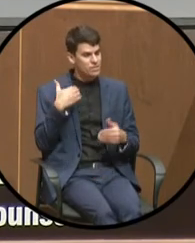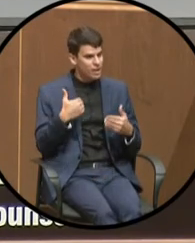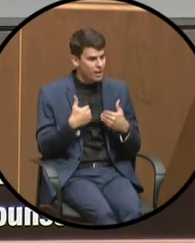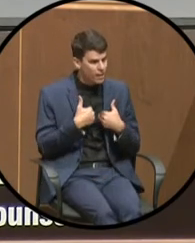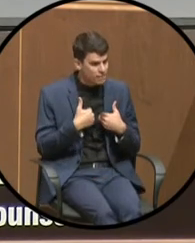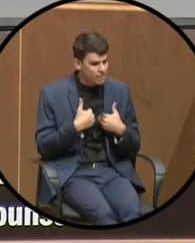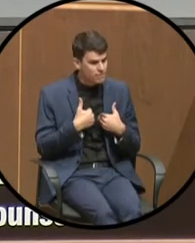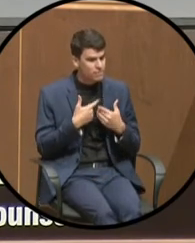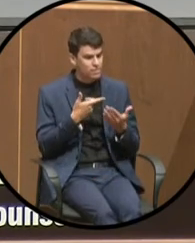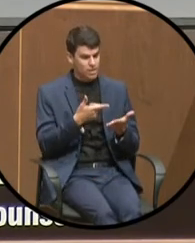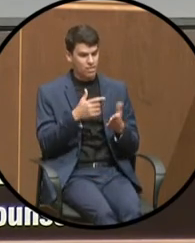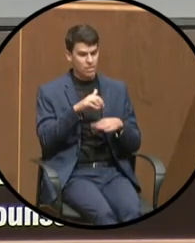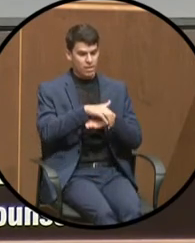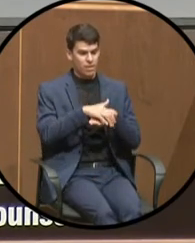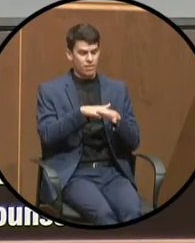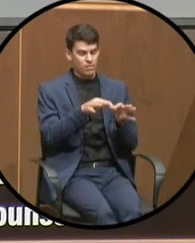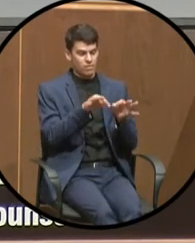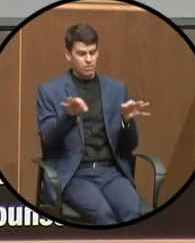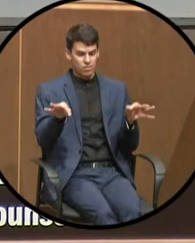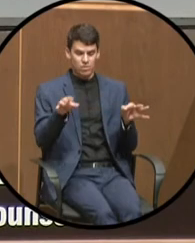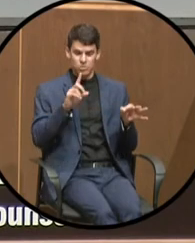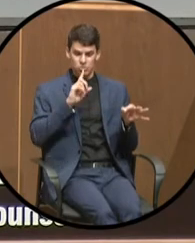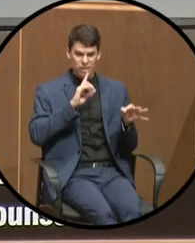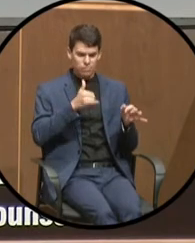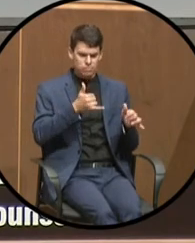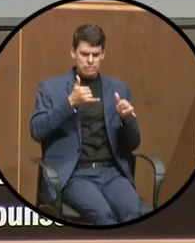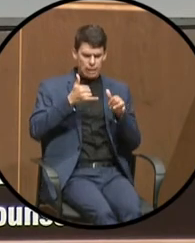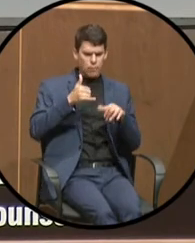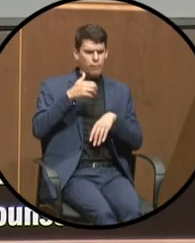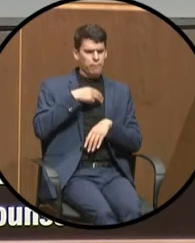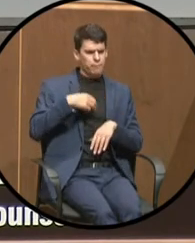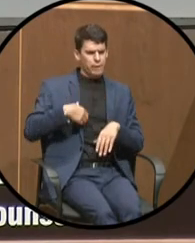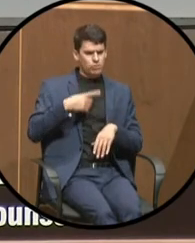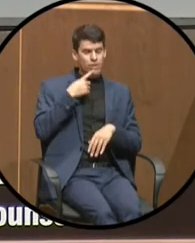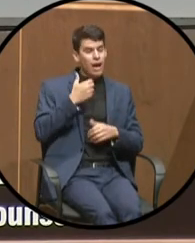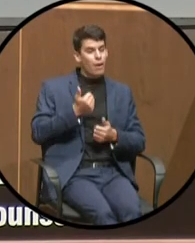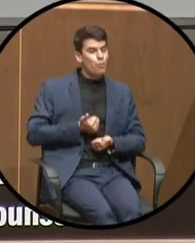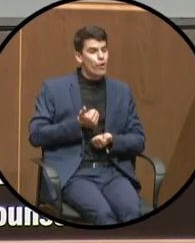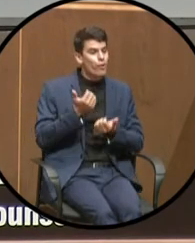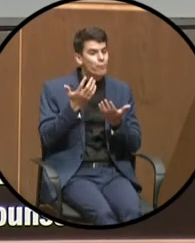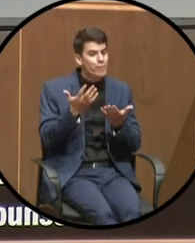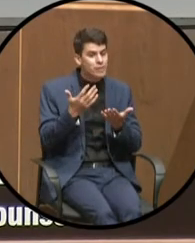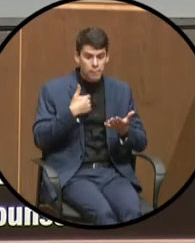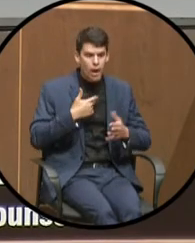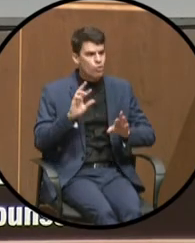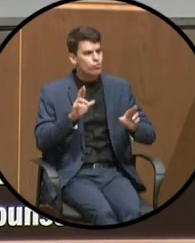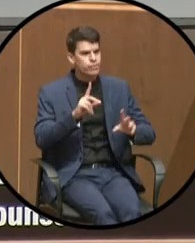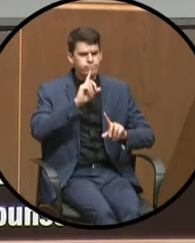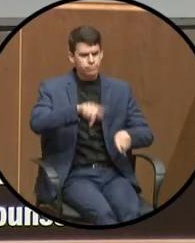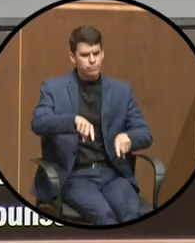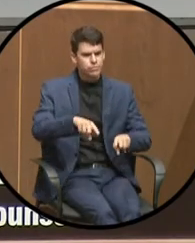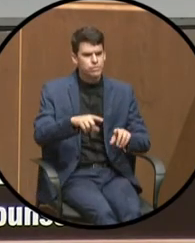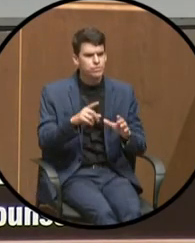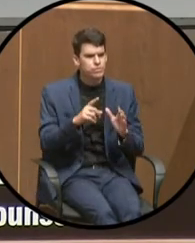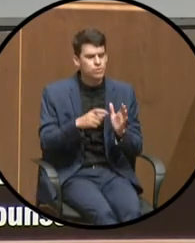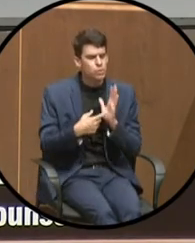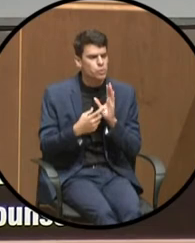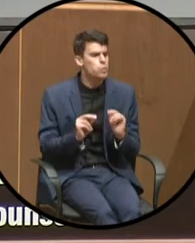think, speaks to exactly what Mayor Deming said yesterday. He said, I'm recommending. I'm not ready to make a mandate at this